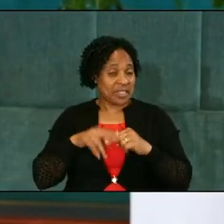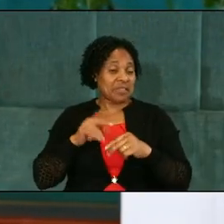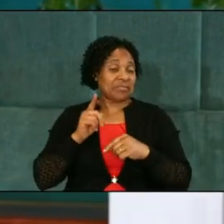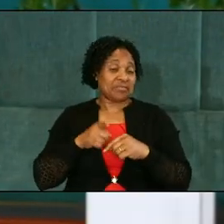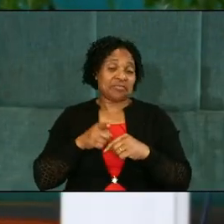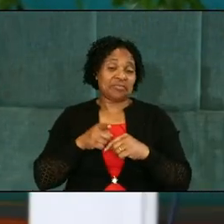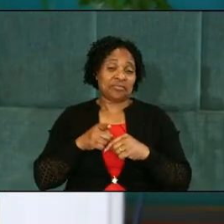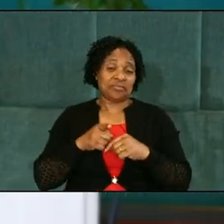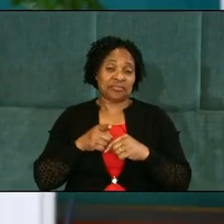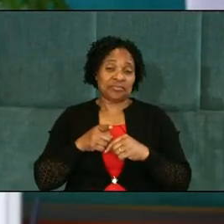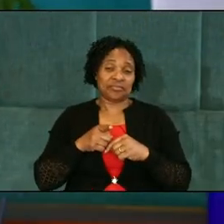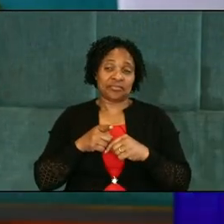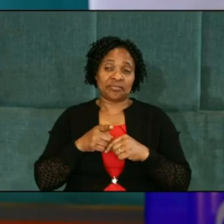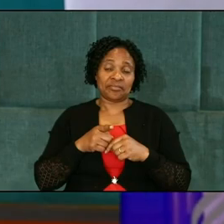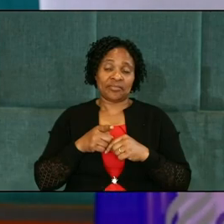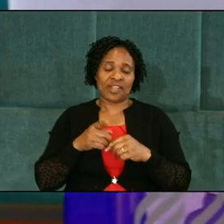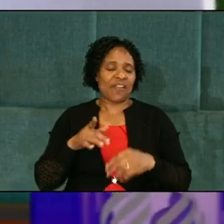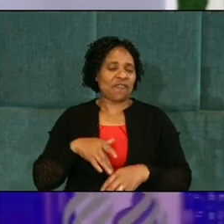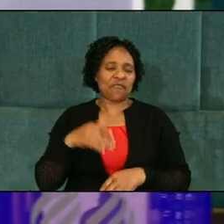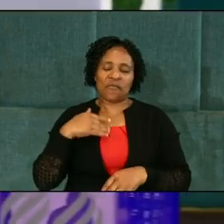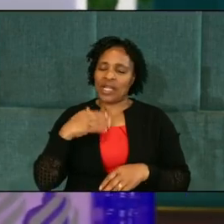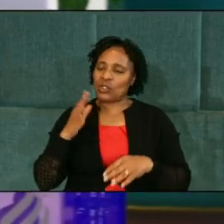I felt good,